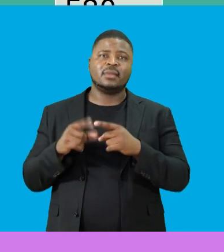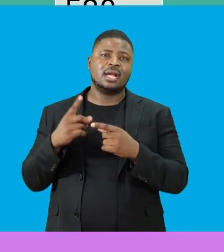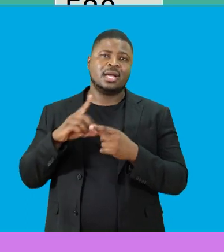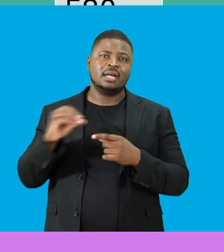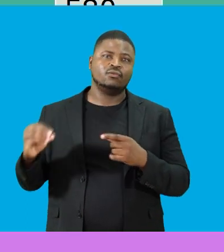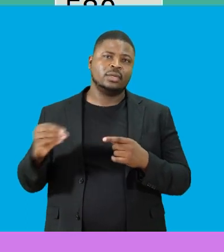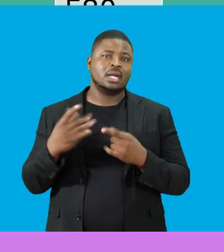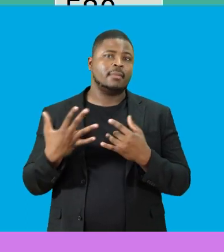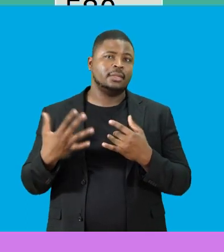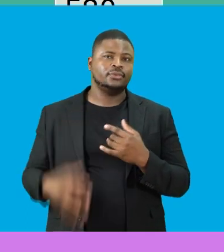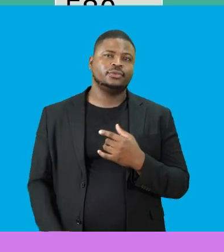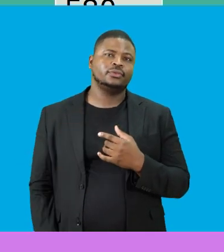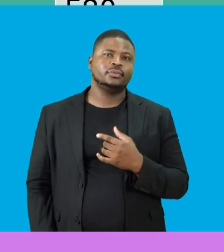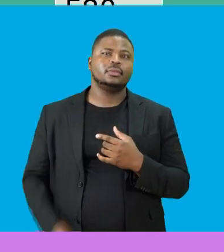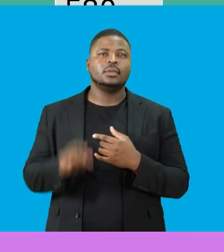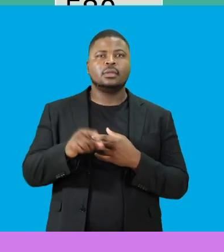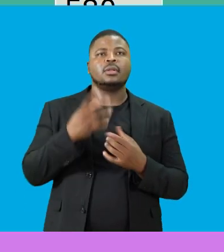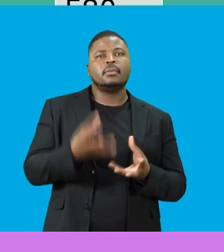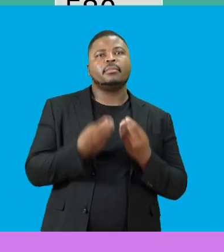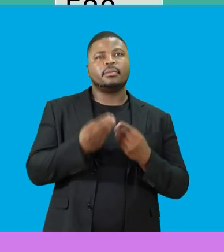divided by 100? We get